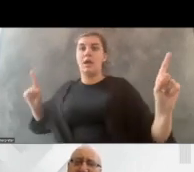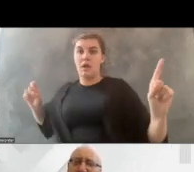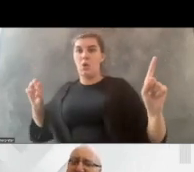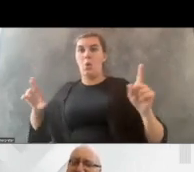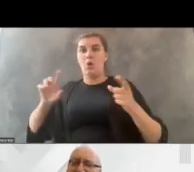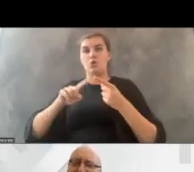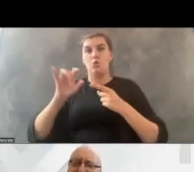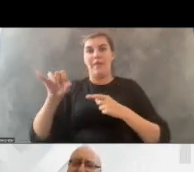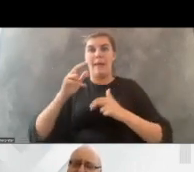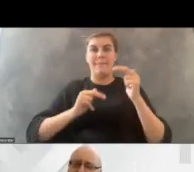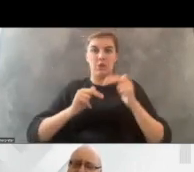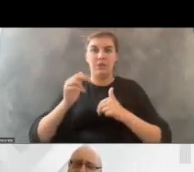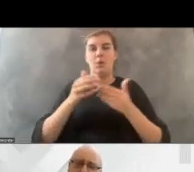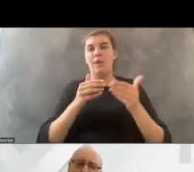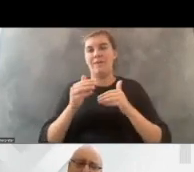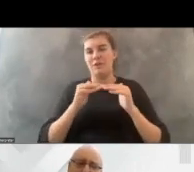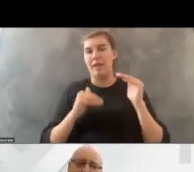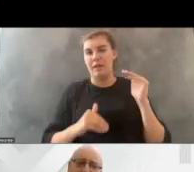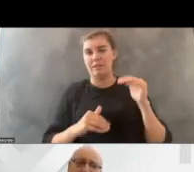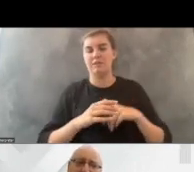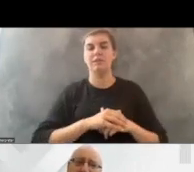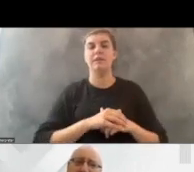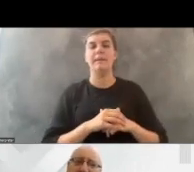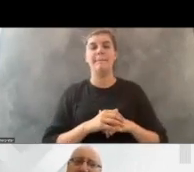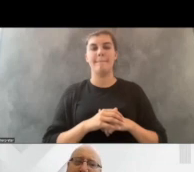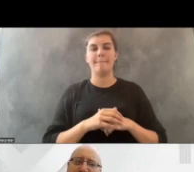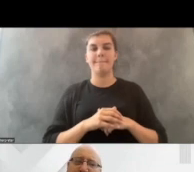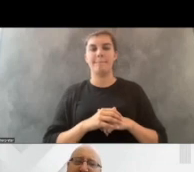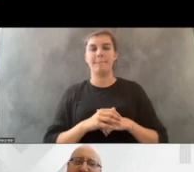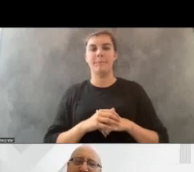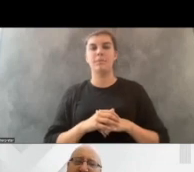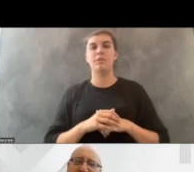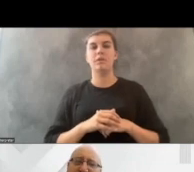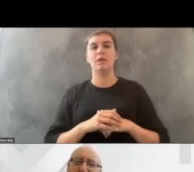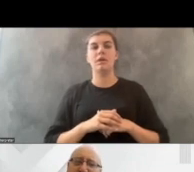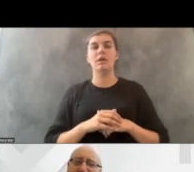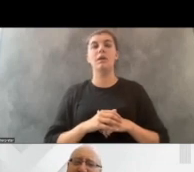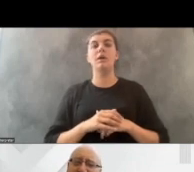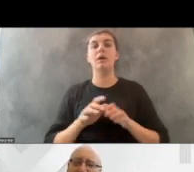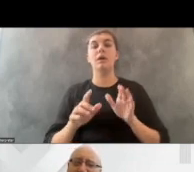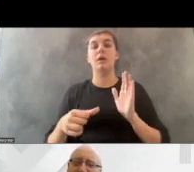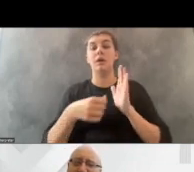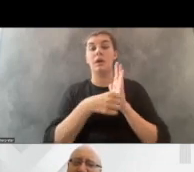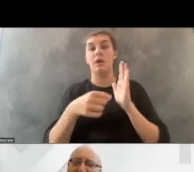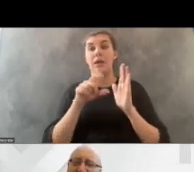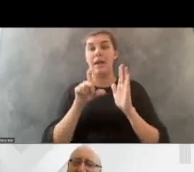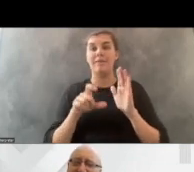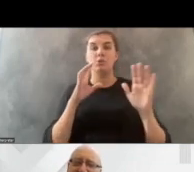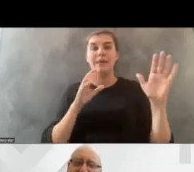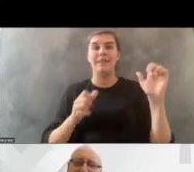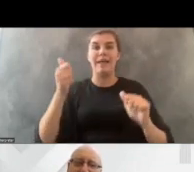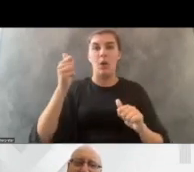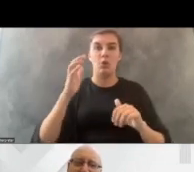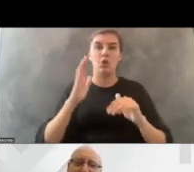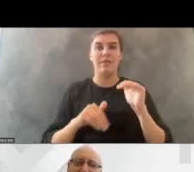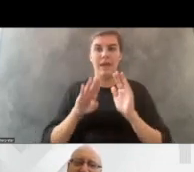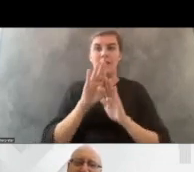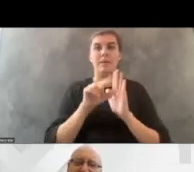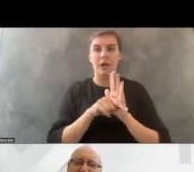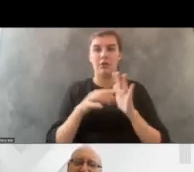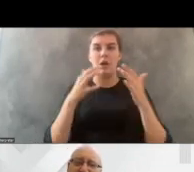Pedestrian push button location. It's very important of the orientation and the position and location